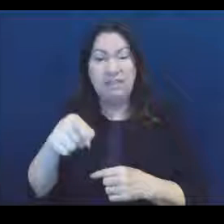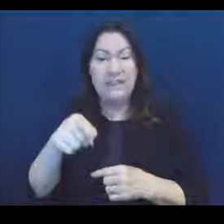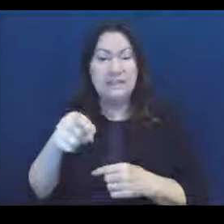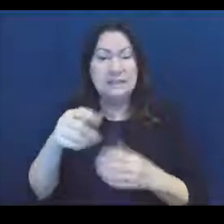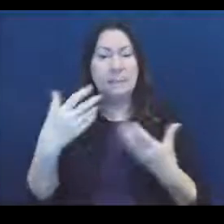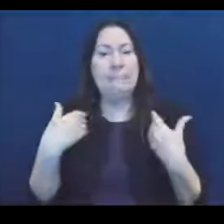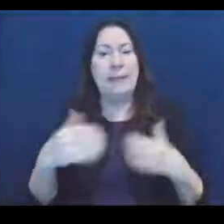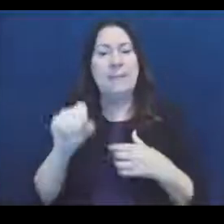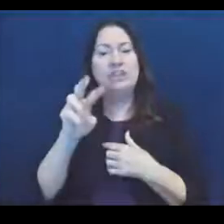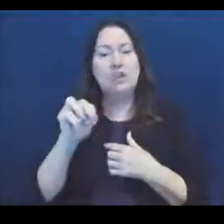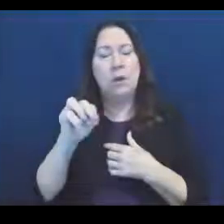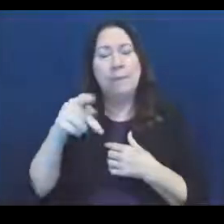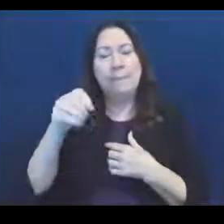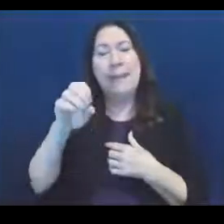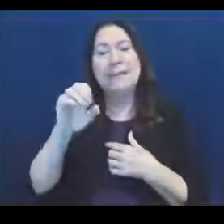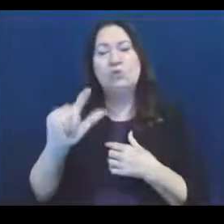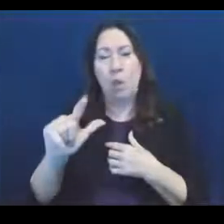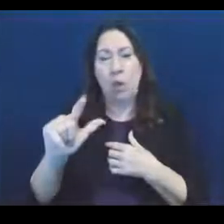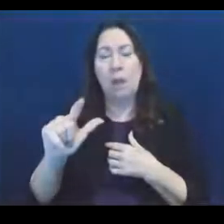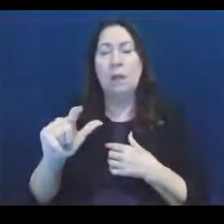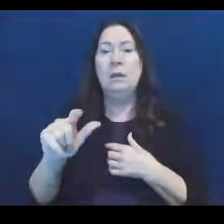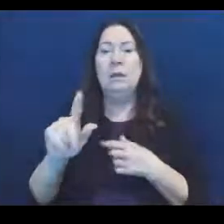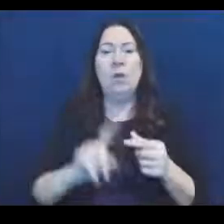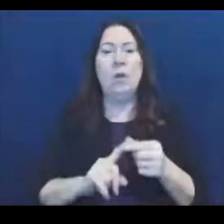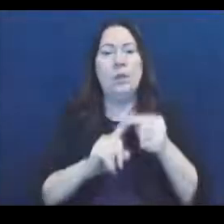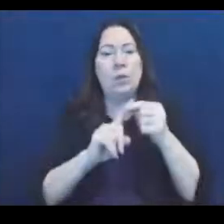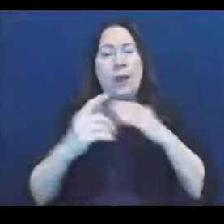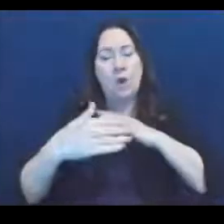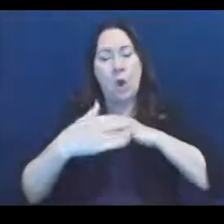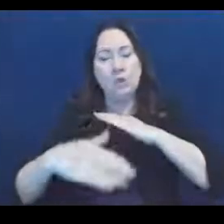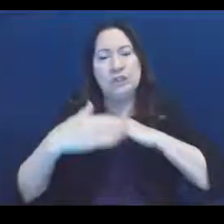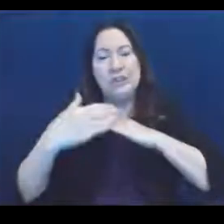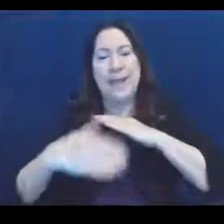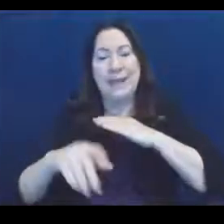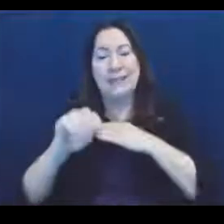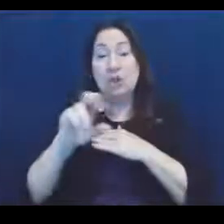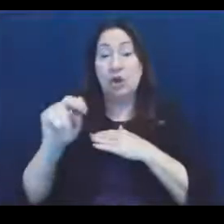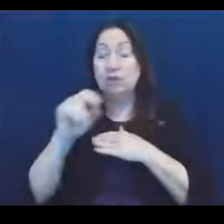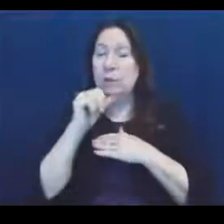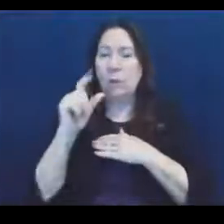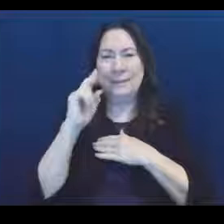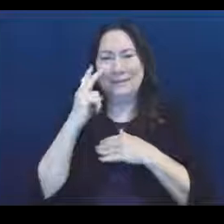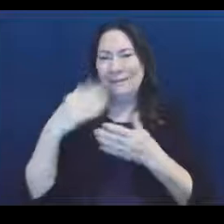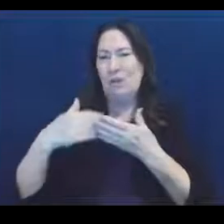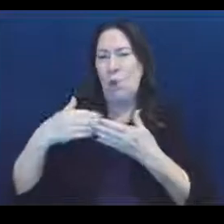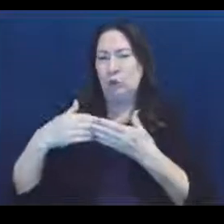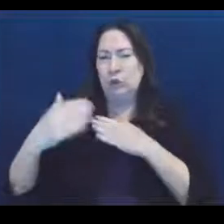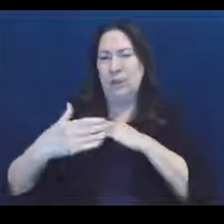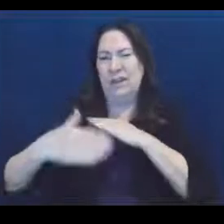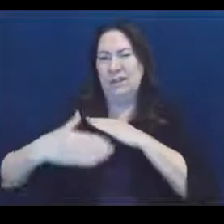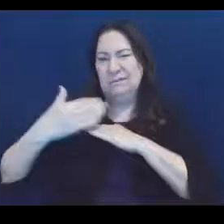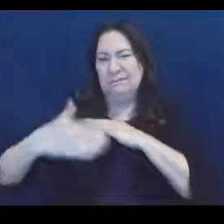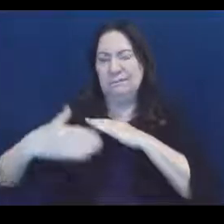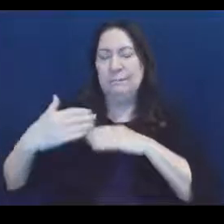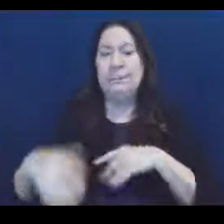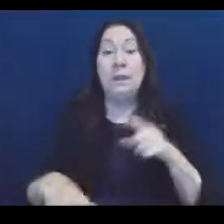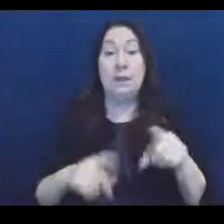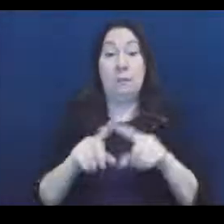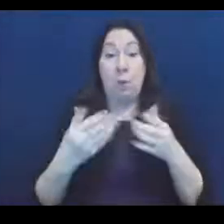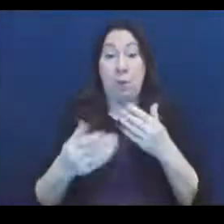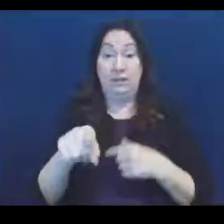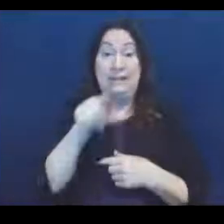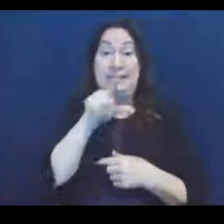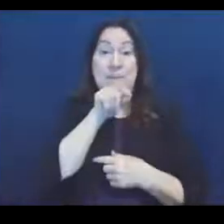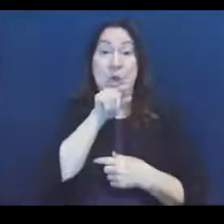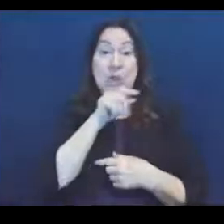petrel species or possibly one of the rare oceanic terns that we don't see near shore very often. But whatever these were here, these were birds that were